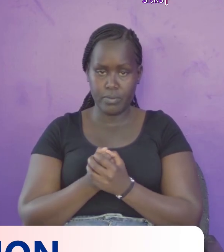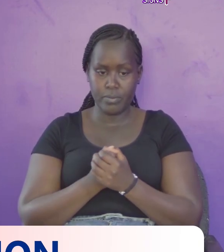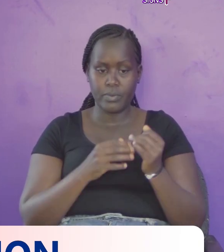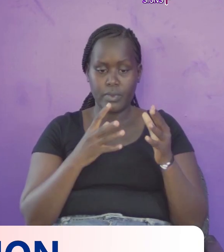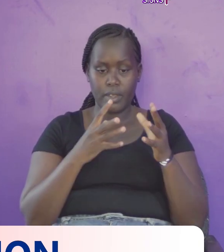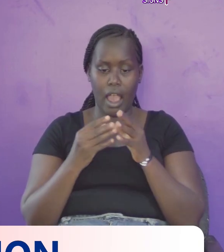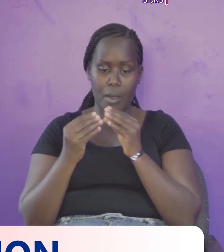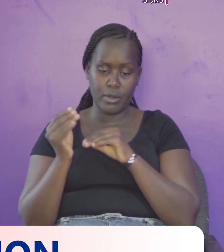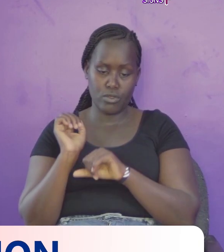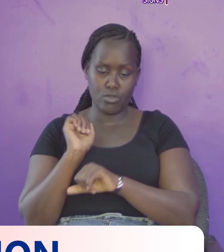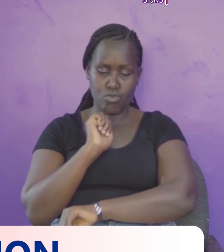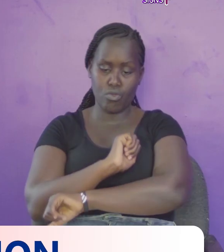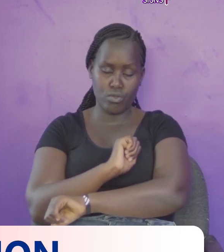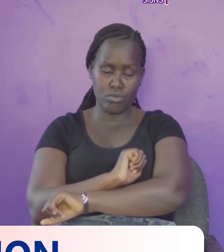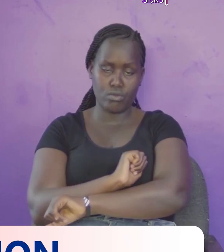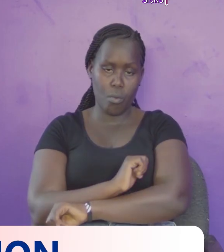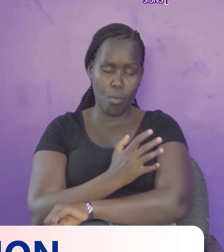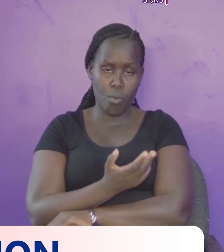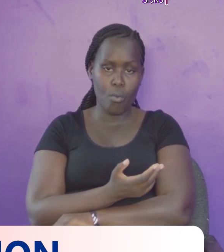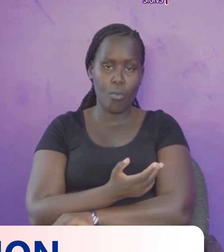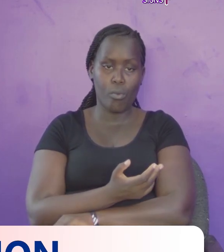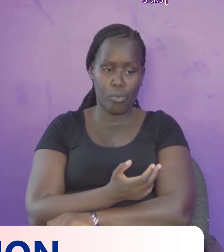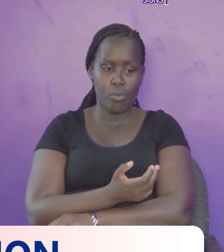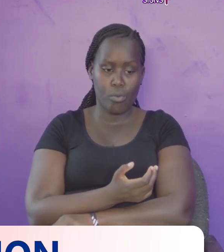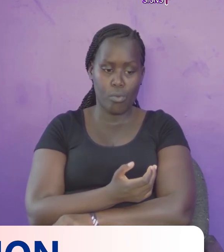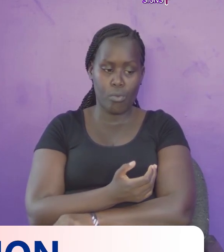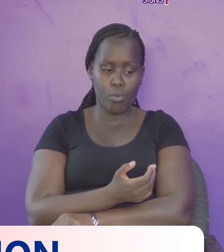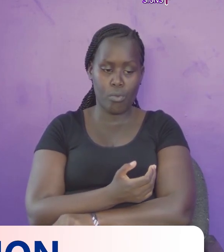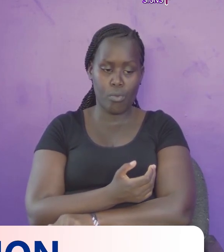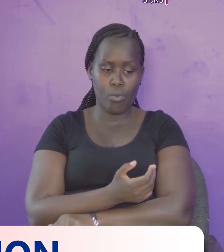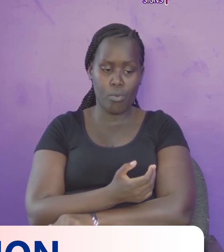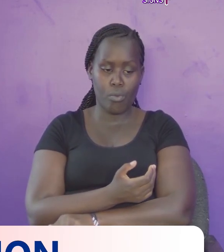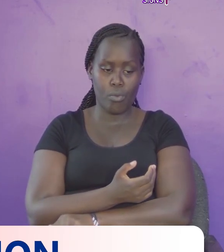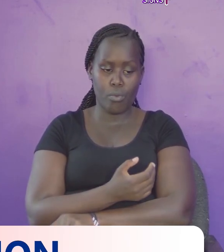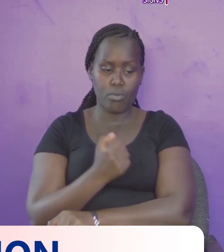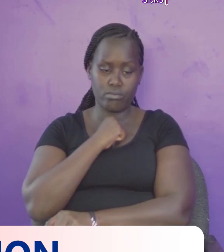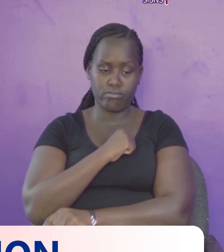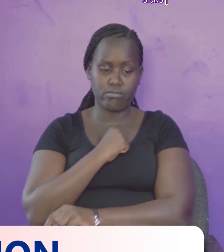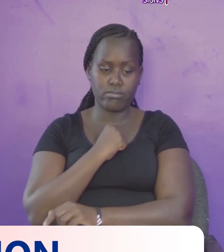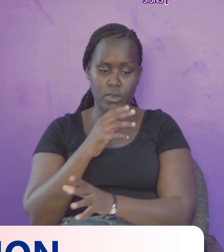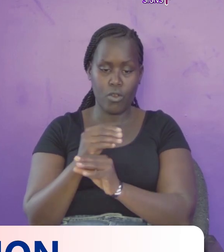attended our wonderful leader's funeral.